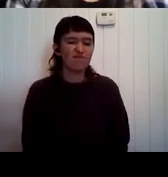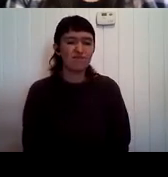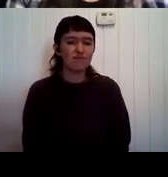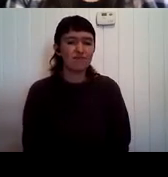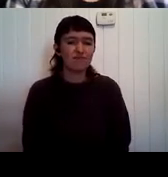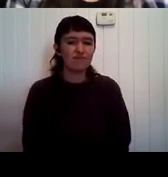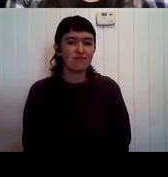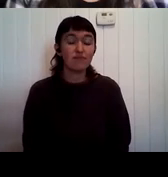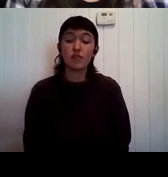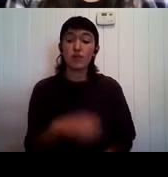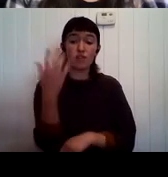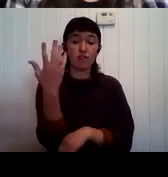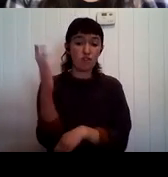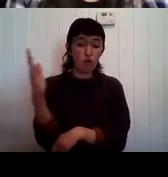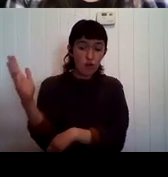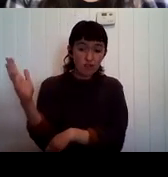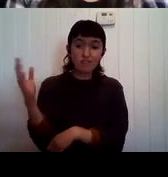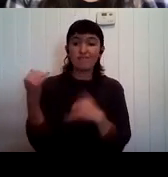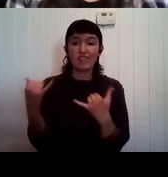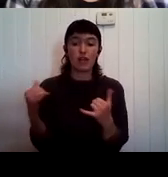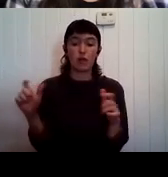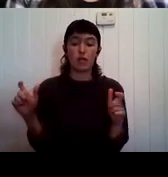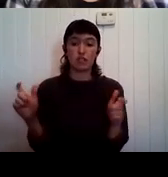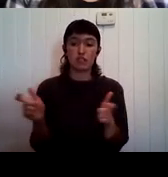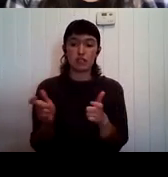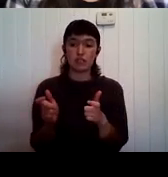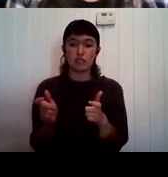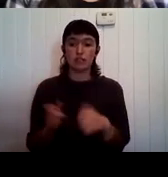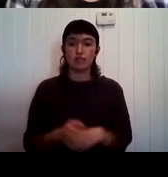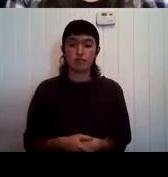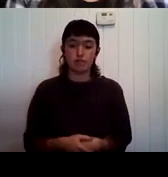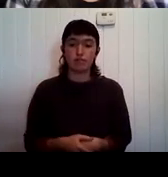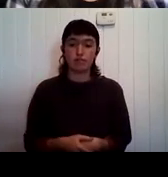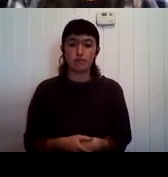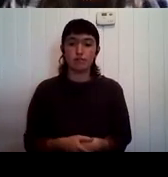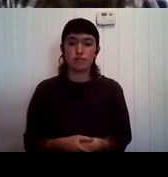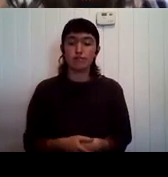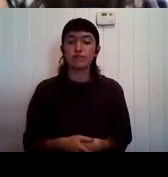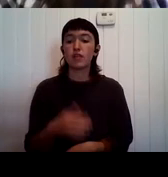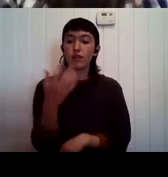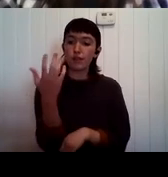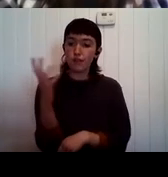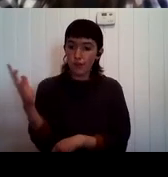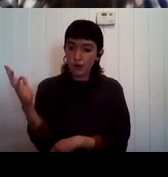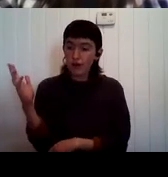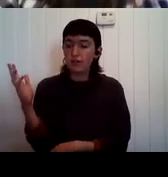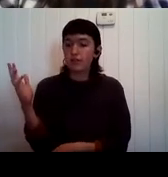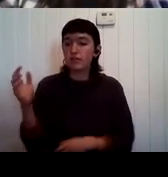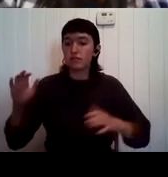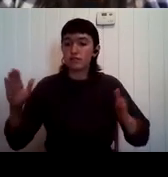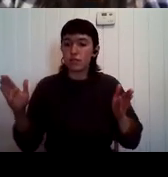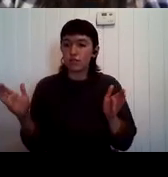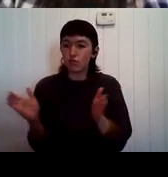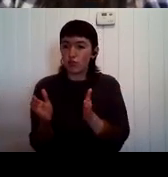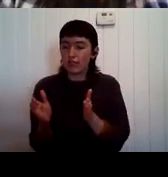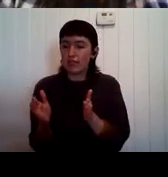The forest is now shrinking, right? The forest is shrinking. It could be because of several